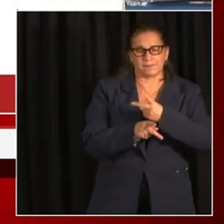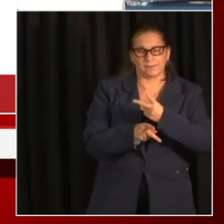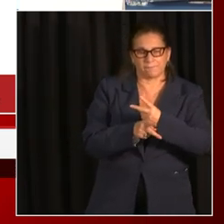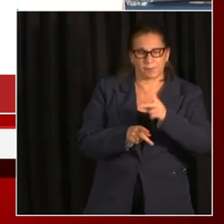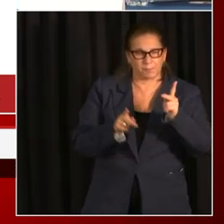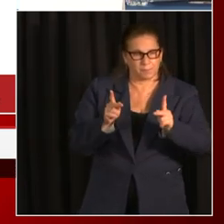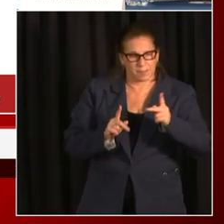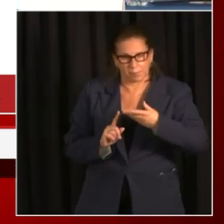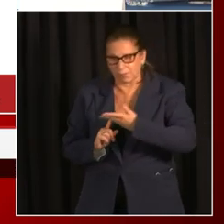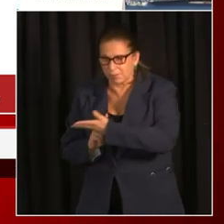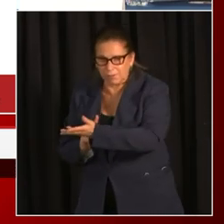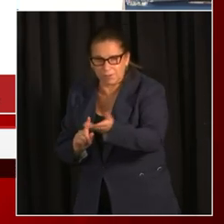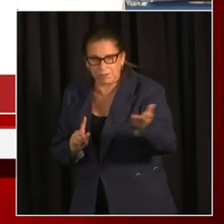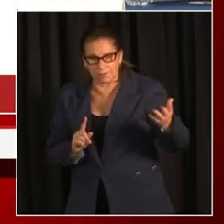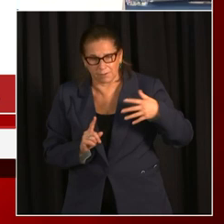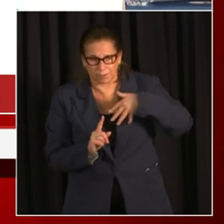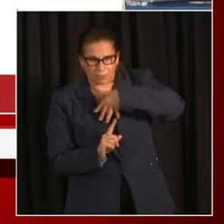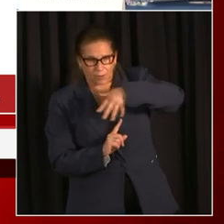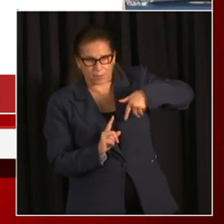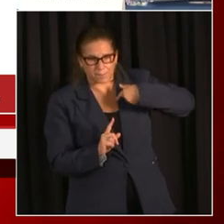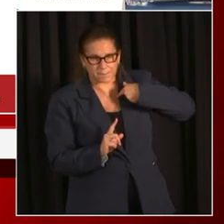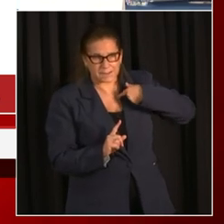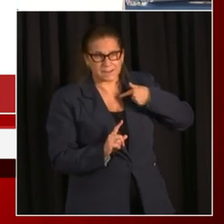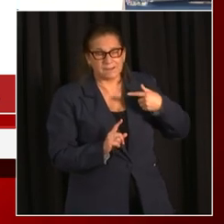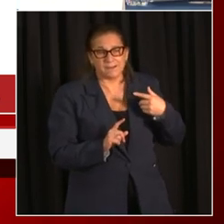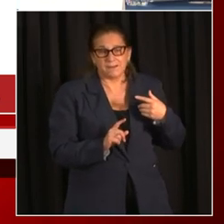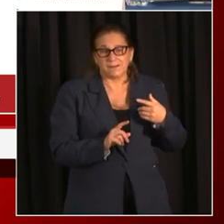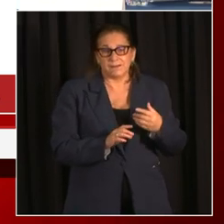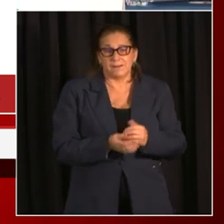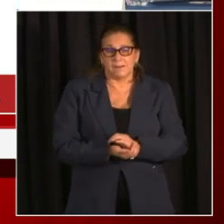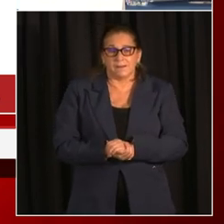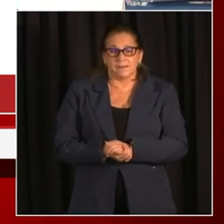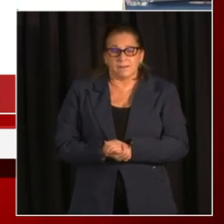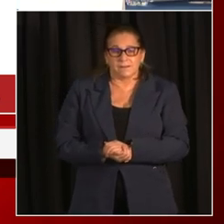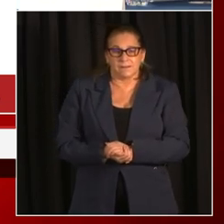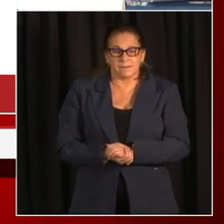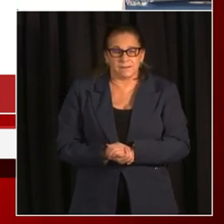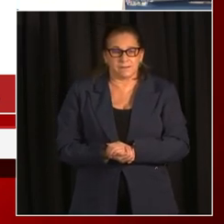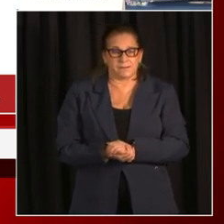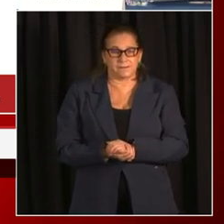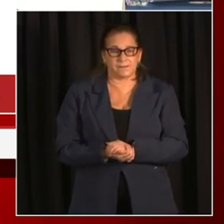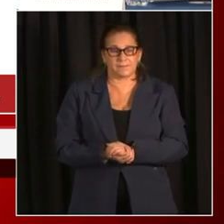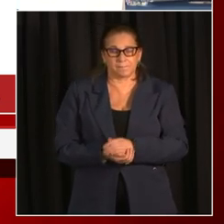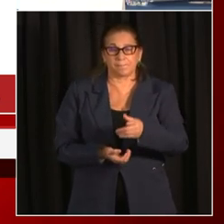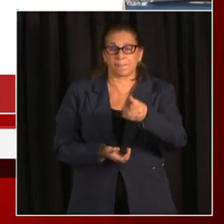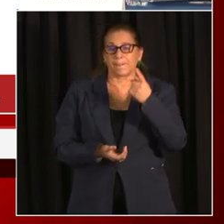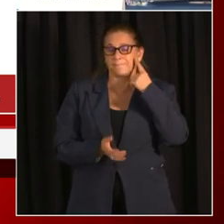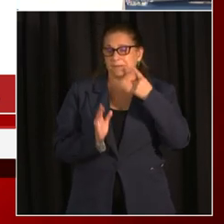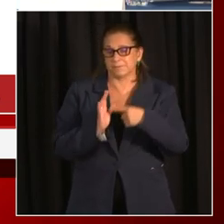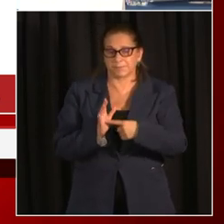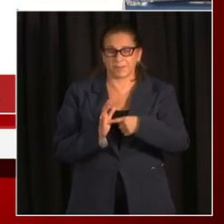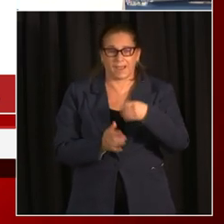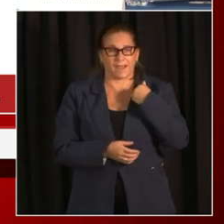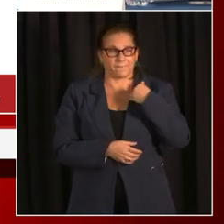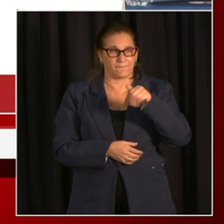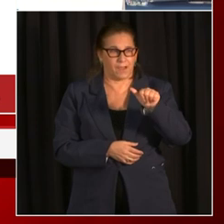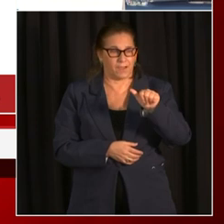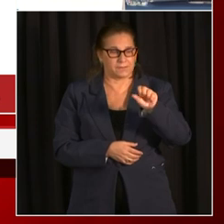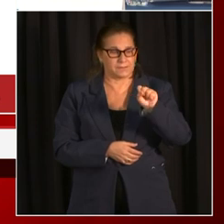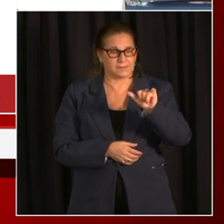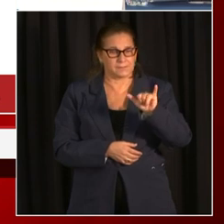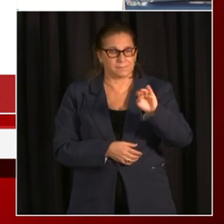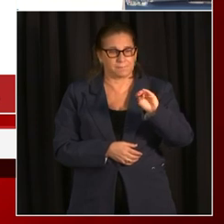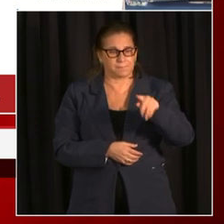begins 2 days before your symptoms start. For asymptomatic individuals, we still capture the 2 days before